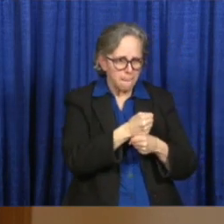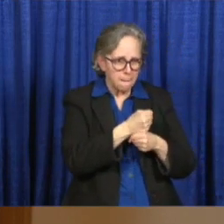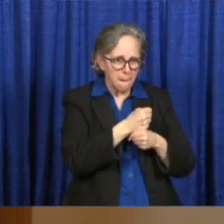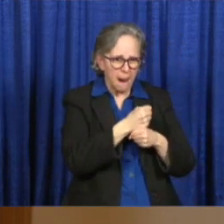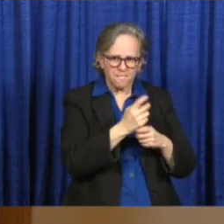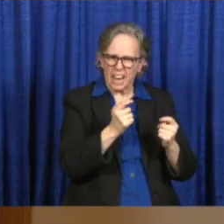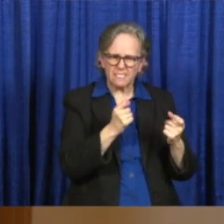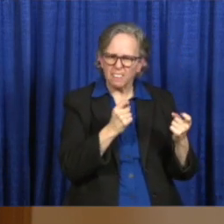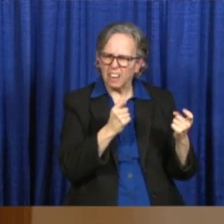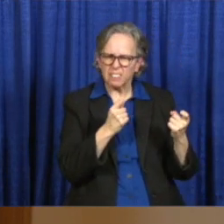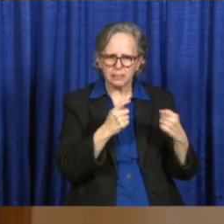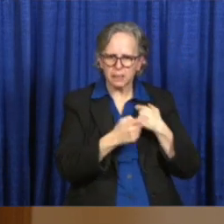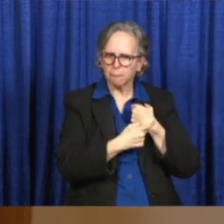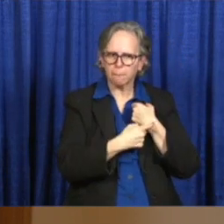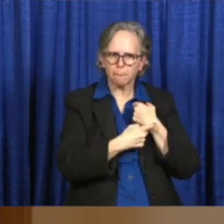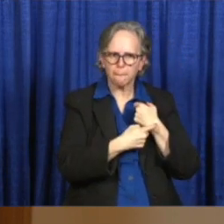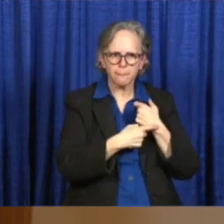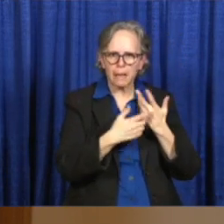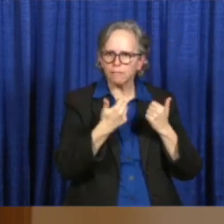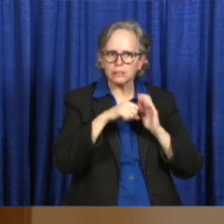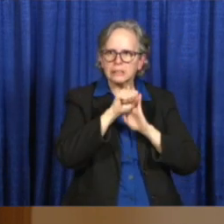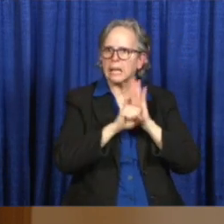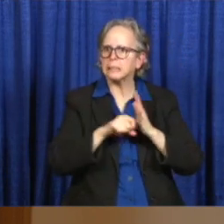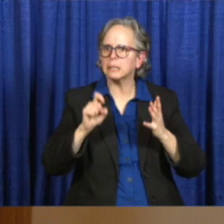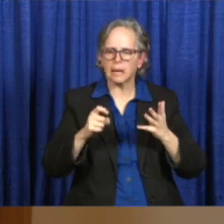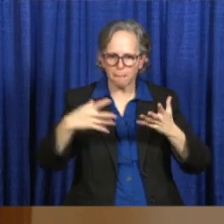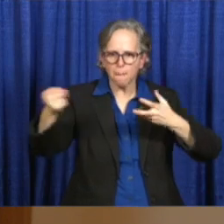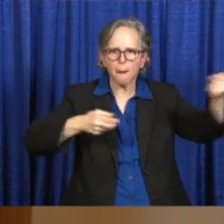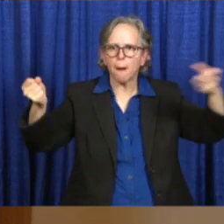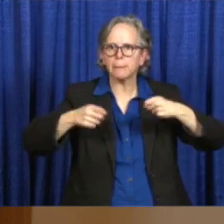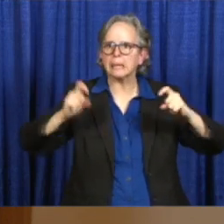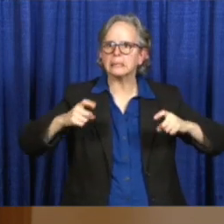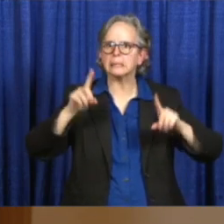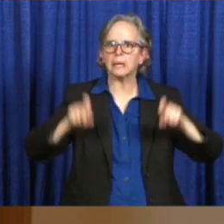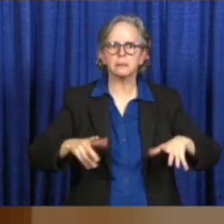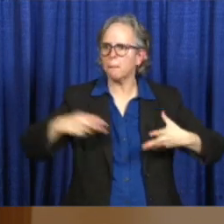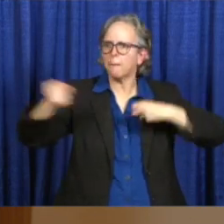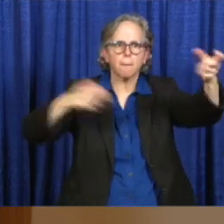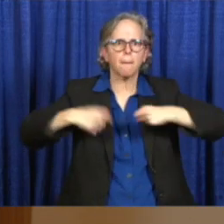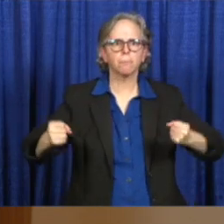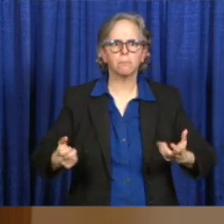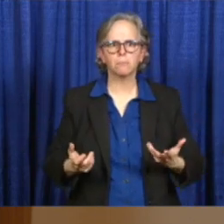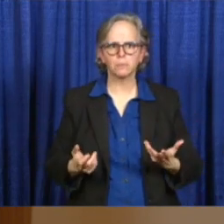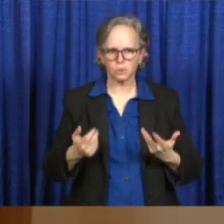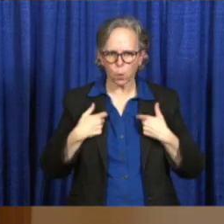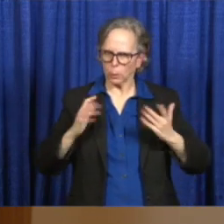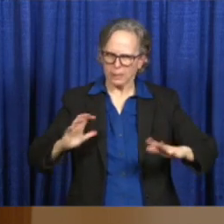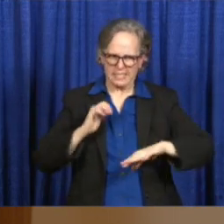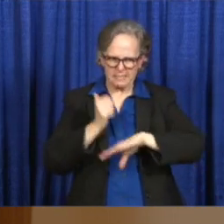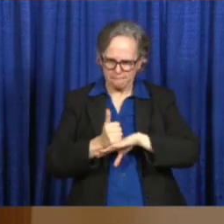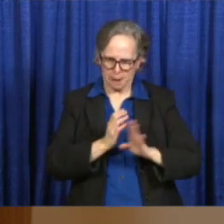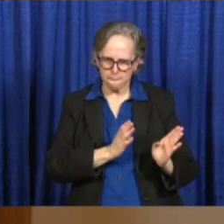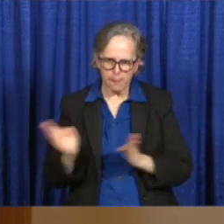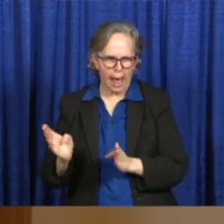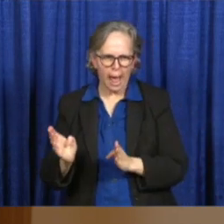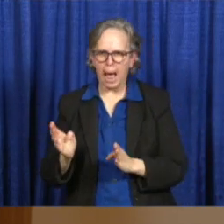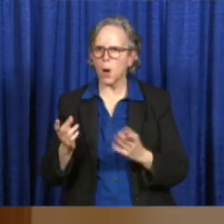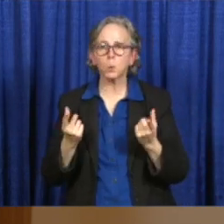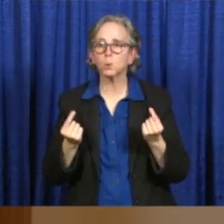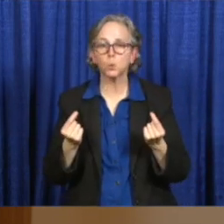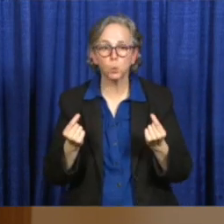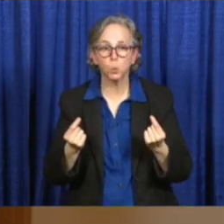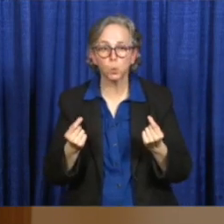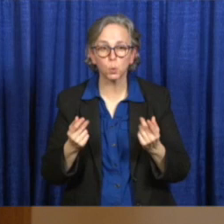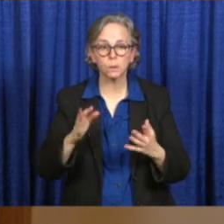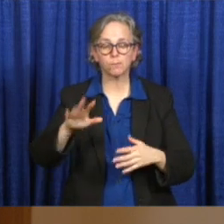needed across all of these states. So we are making a plan now for the second serologic testing,